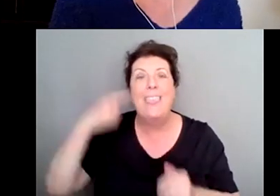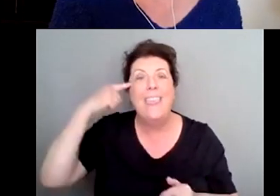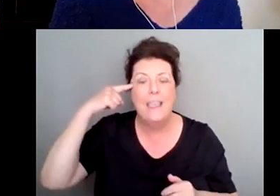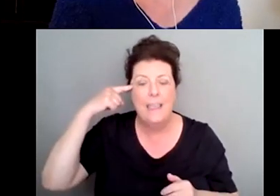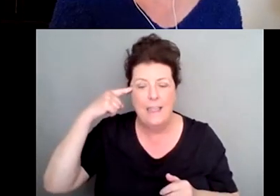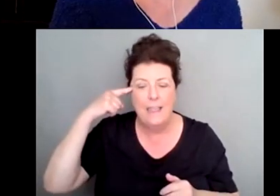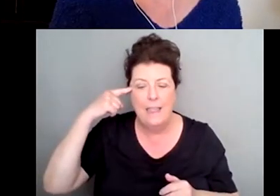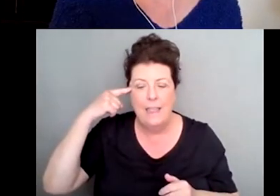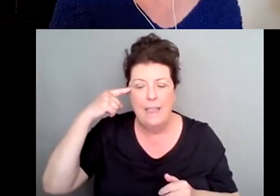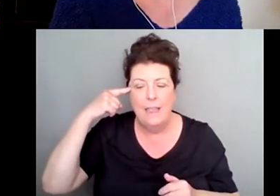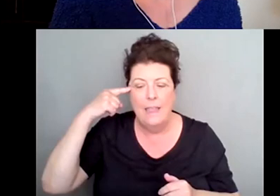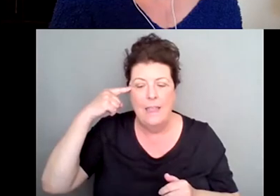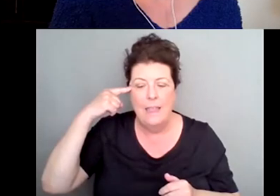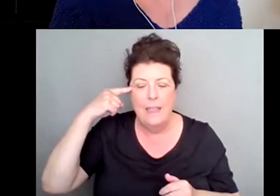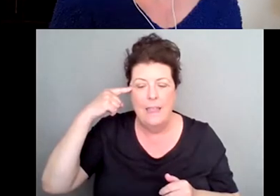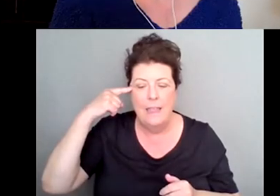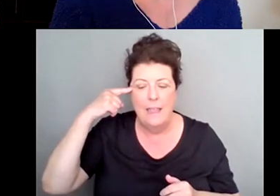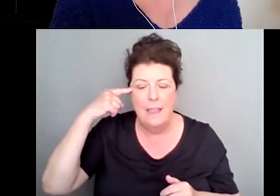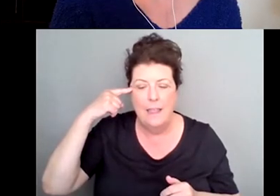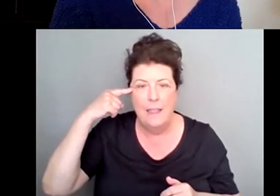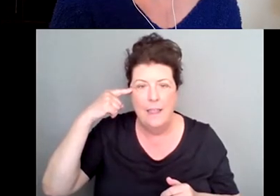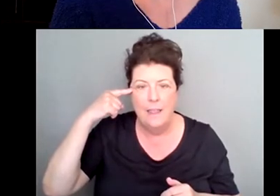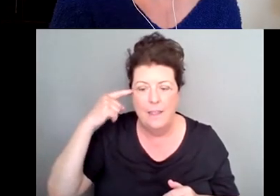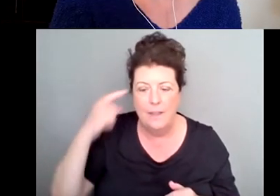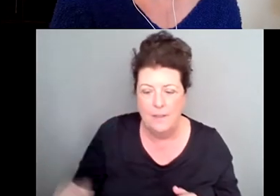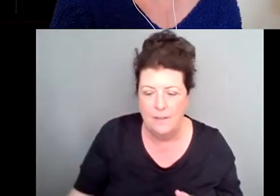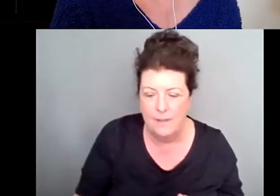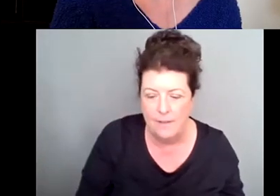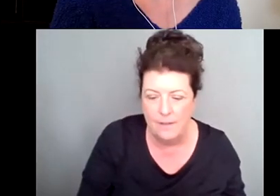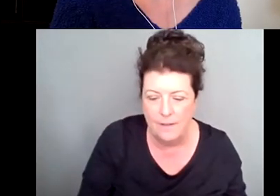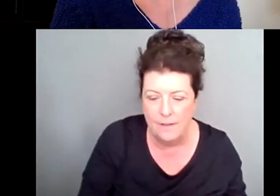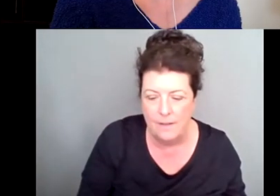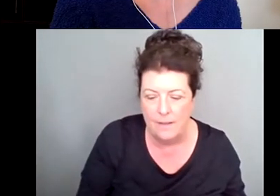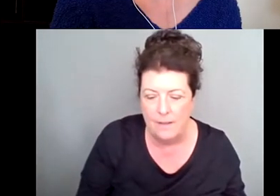I mean, I think with someone like Wanda